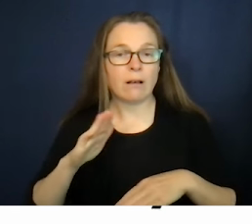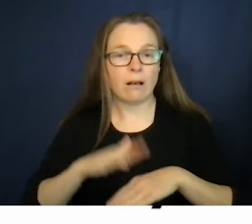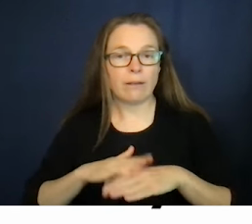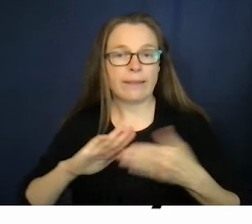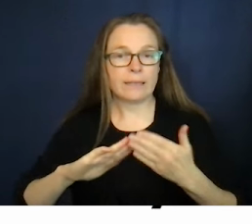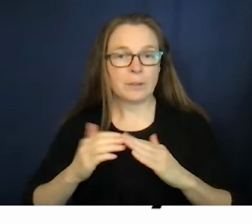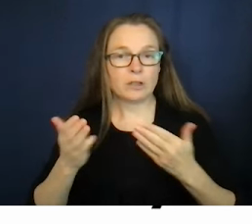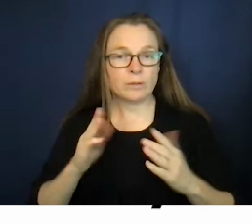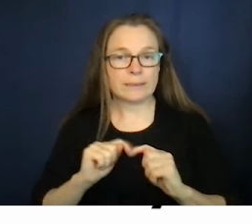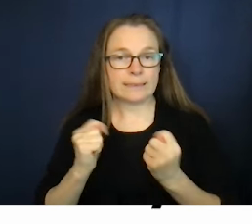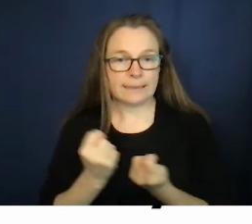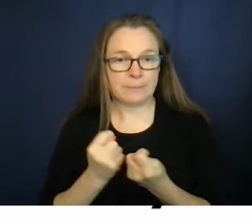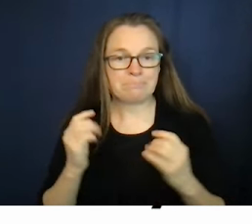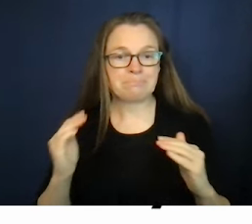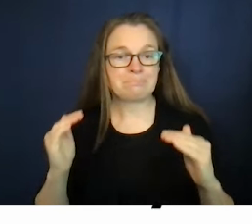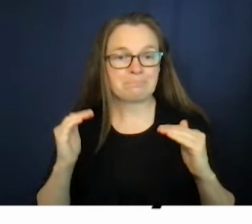Community Services team.